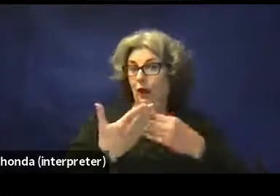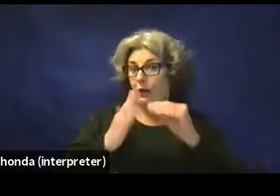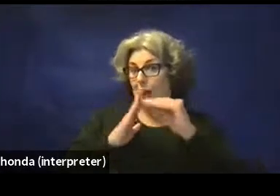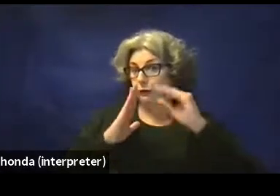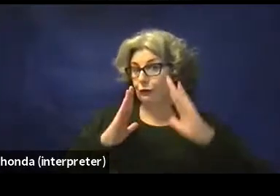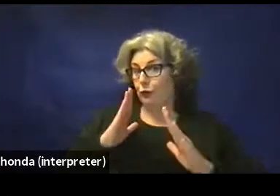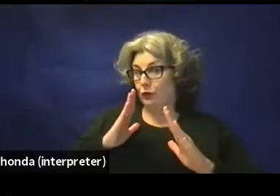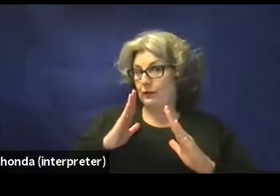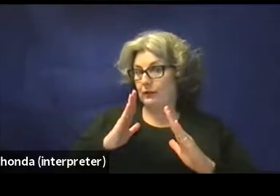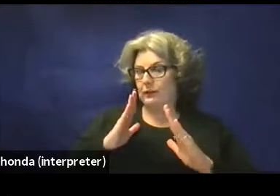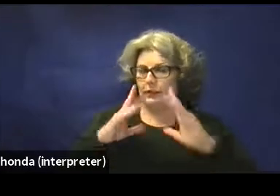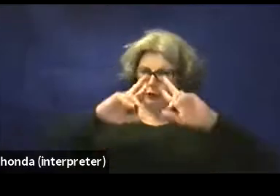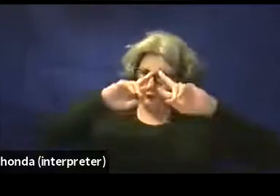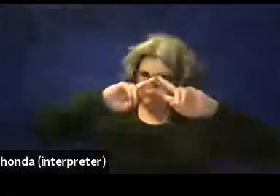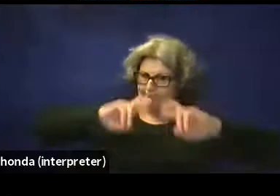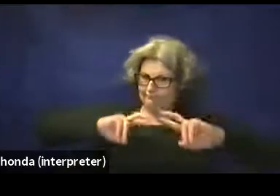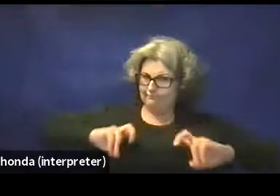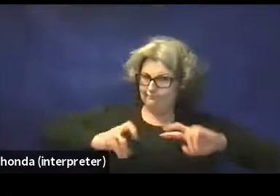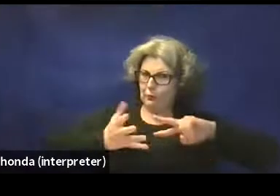able to actually examine what